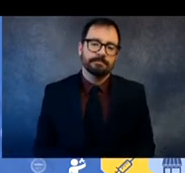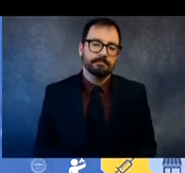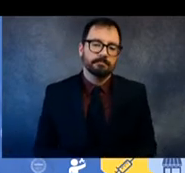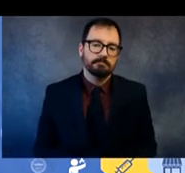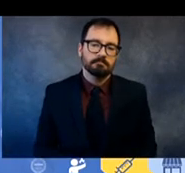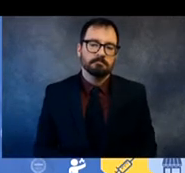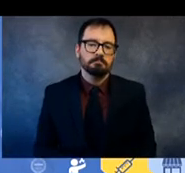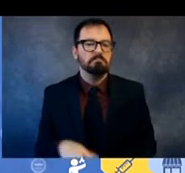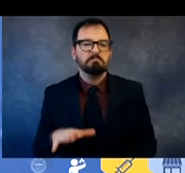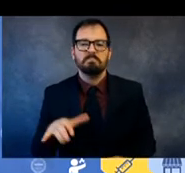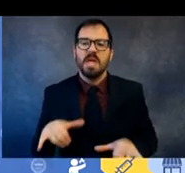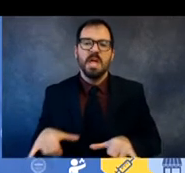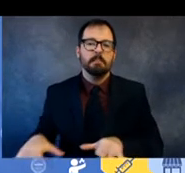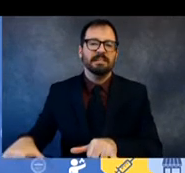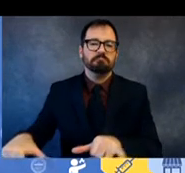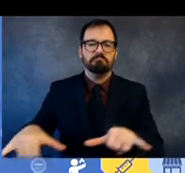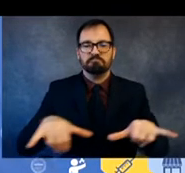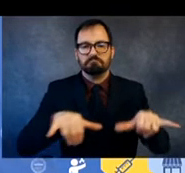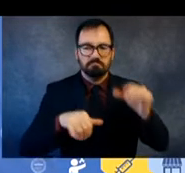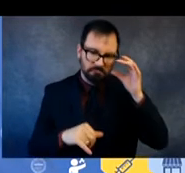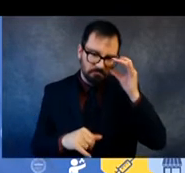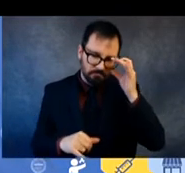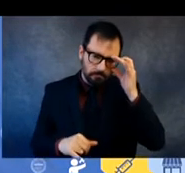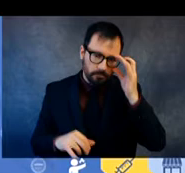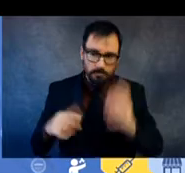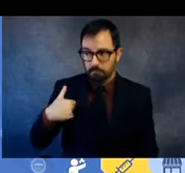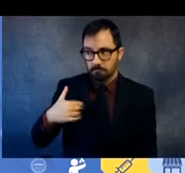be common for population. I've got